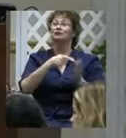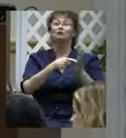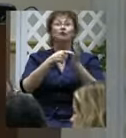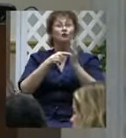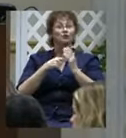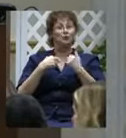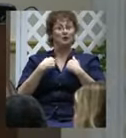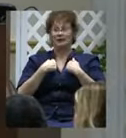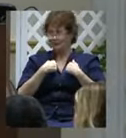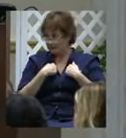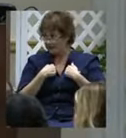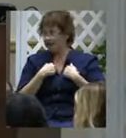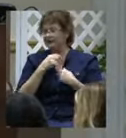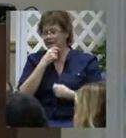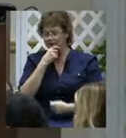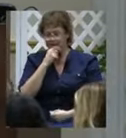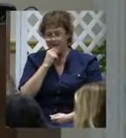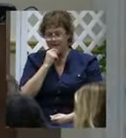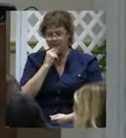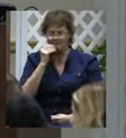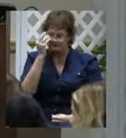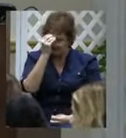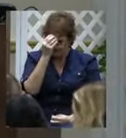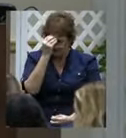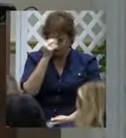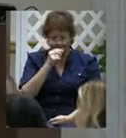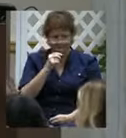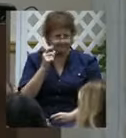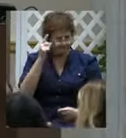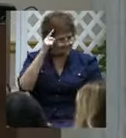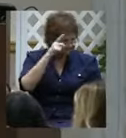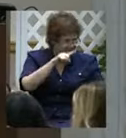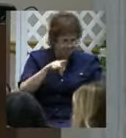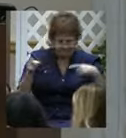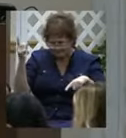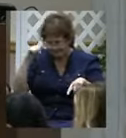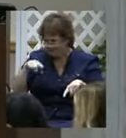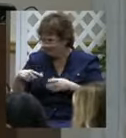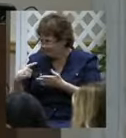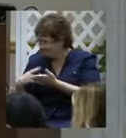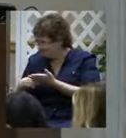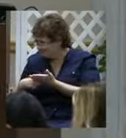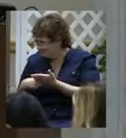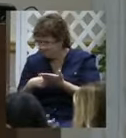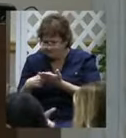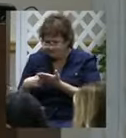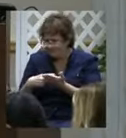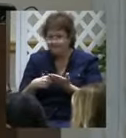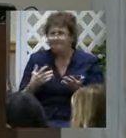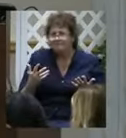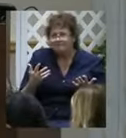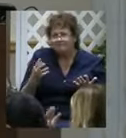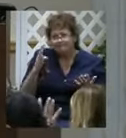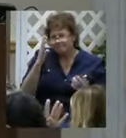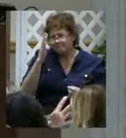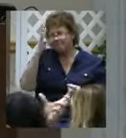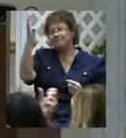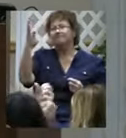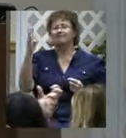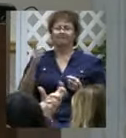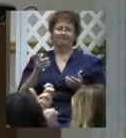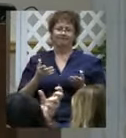how putting some thought, a little brain work, and consultations, and just thinking about how are we going